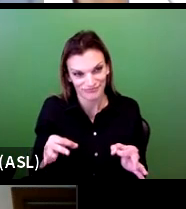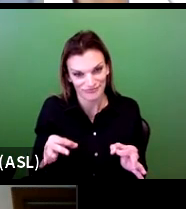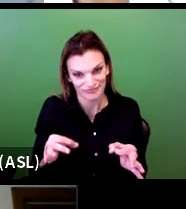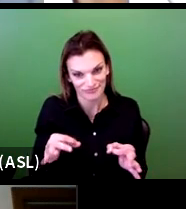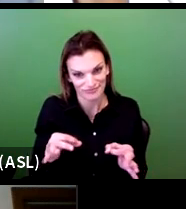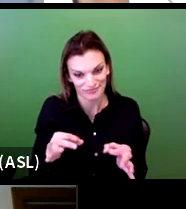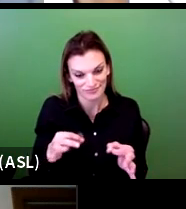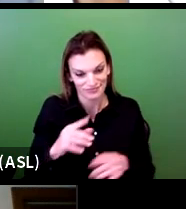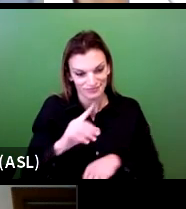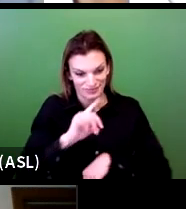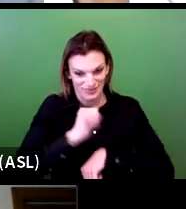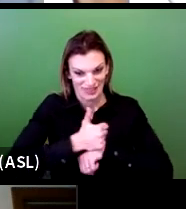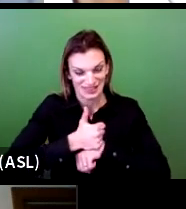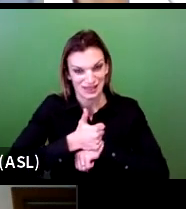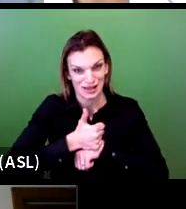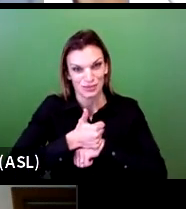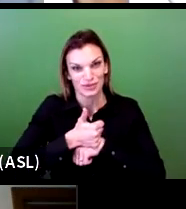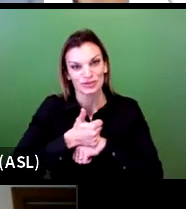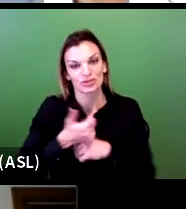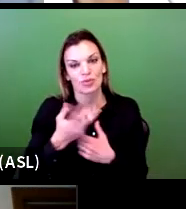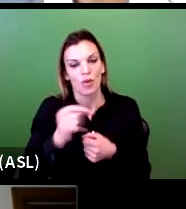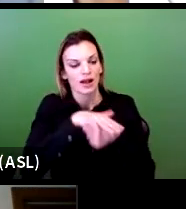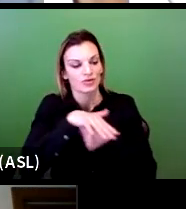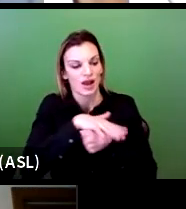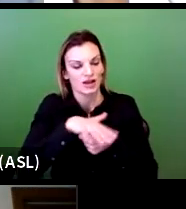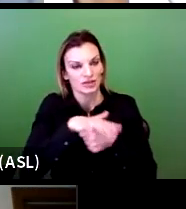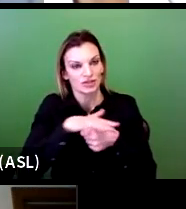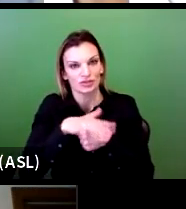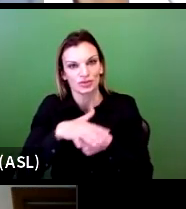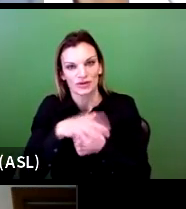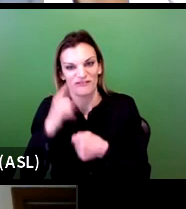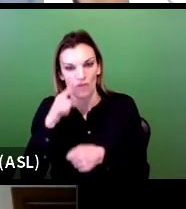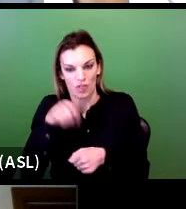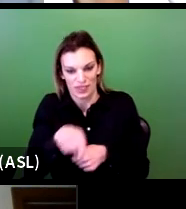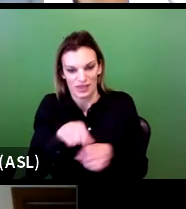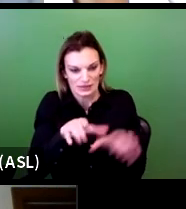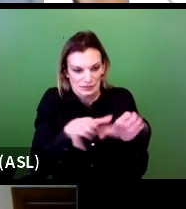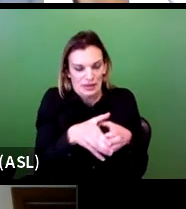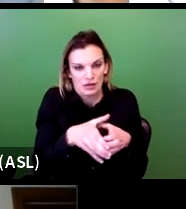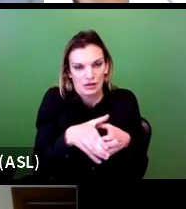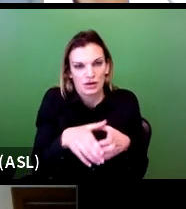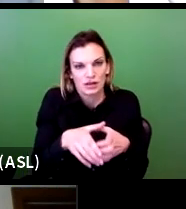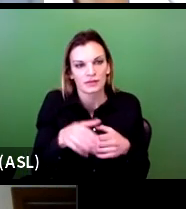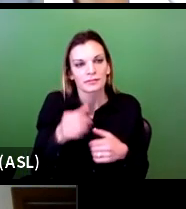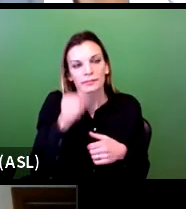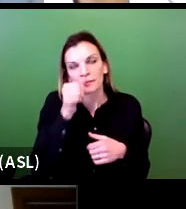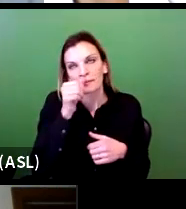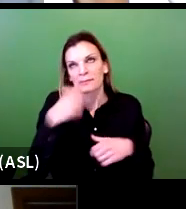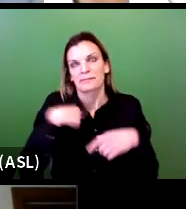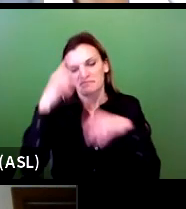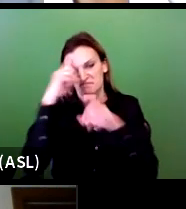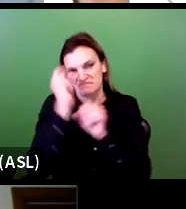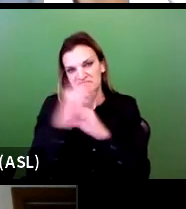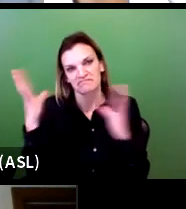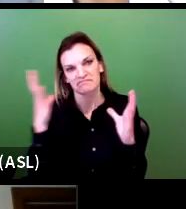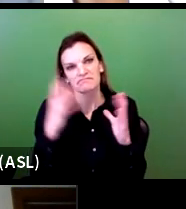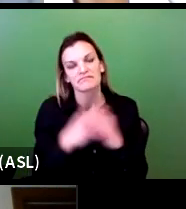criteria that the subcommittee would work, we might all feel real good about it. And what I'm imagining, for example, is that we have to